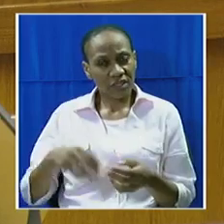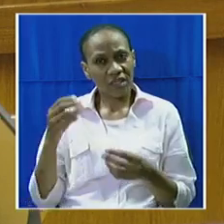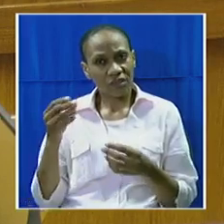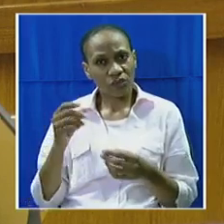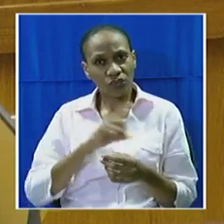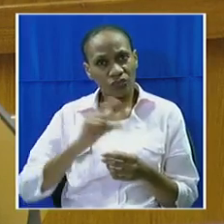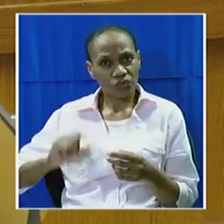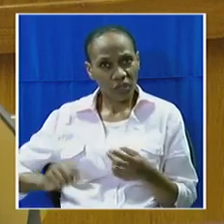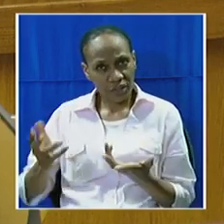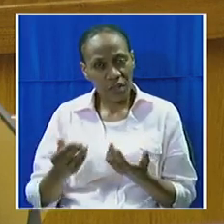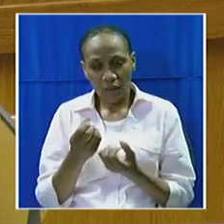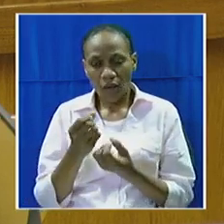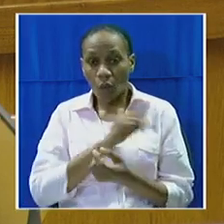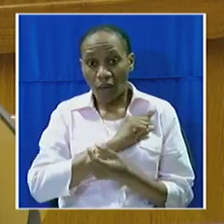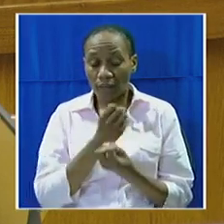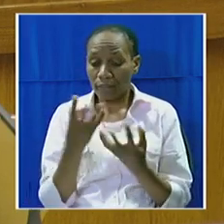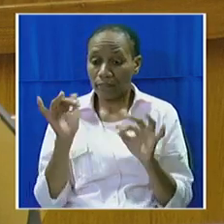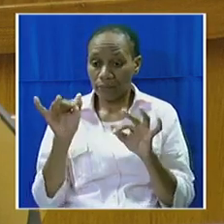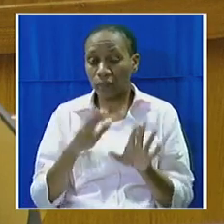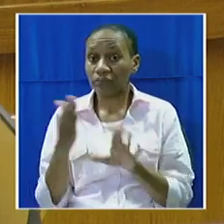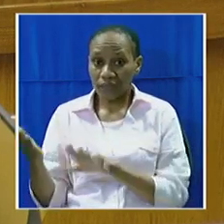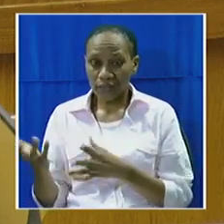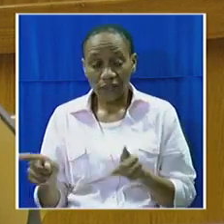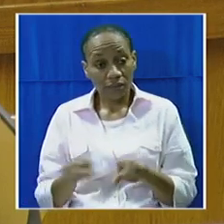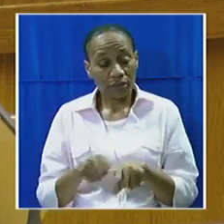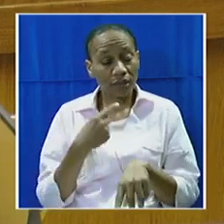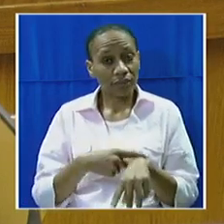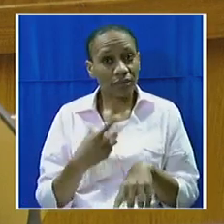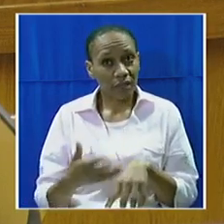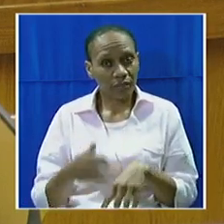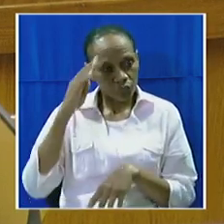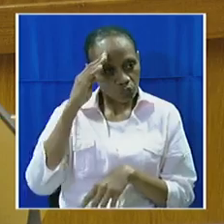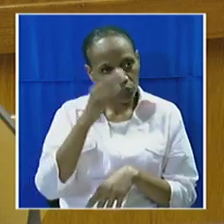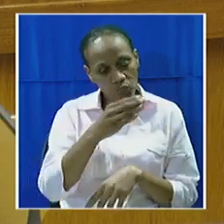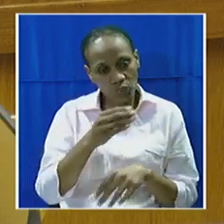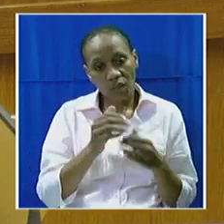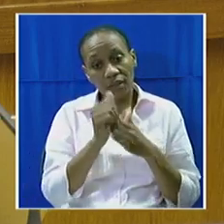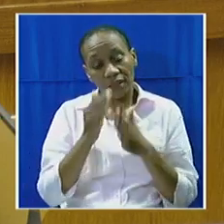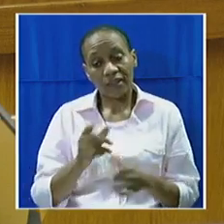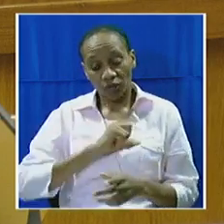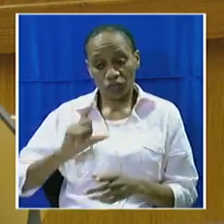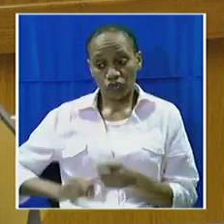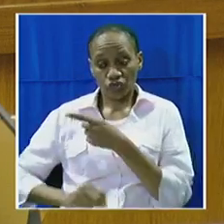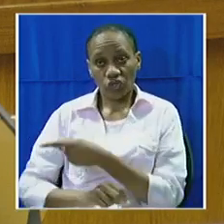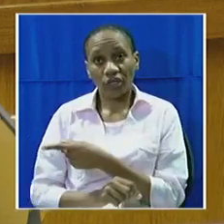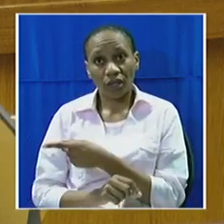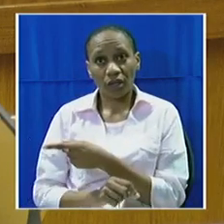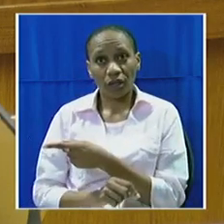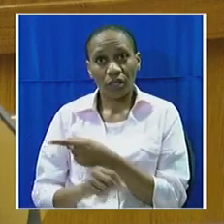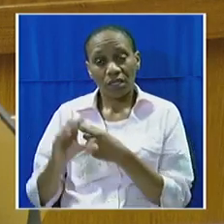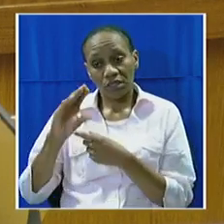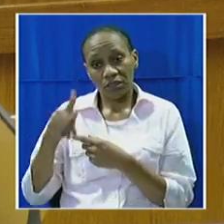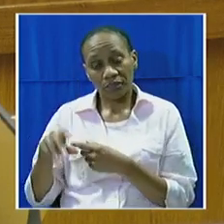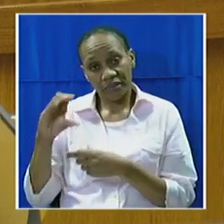leadership of those who lost their life. At the very same time, salute the leadership of Chinese under the CPC,